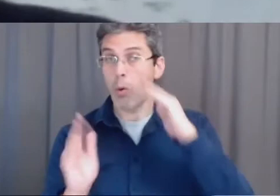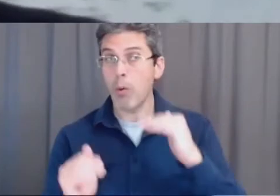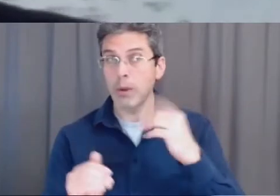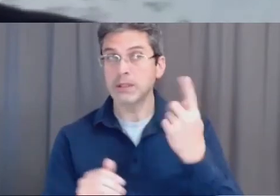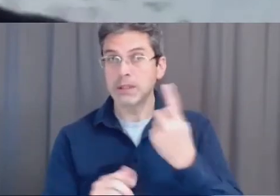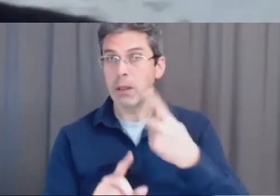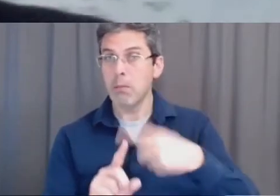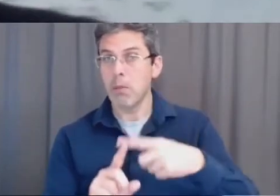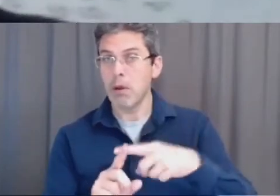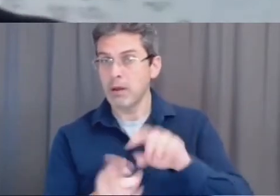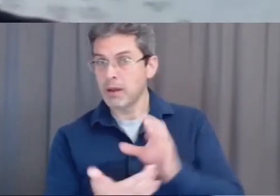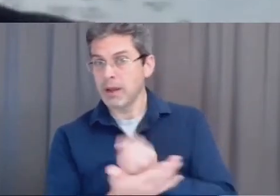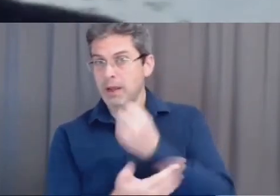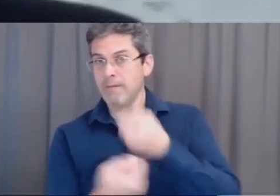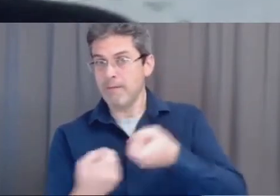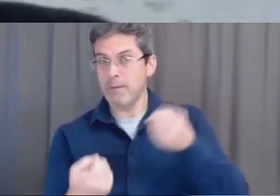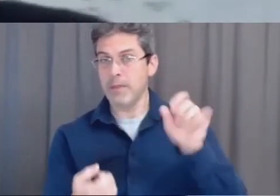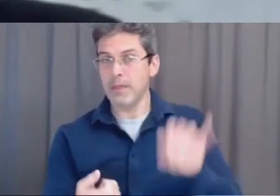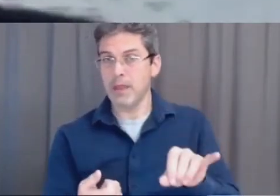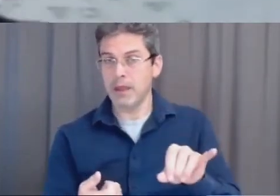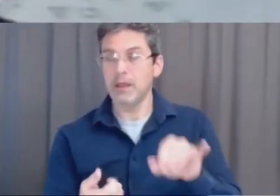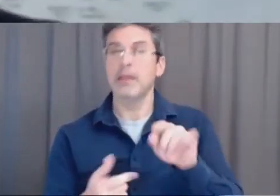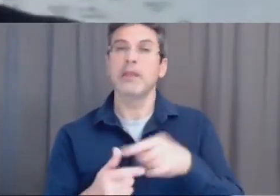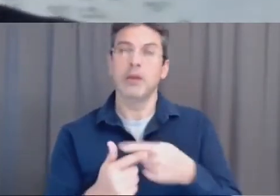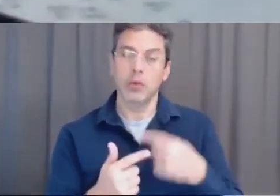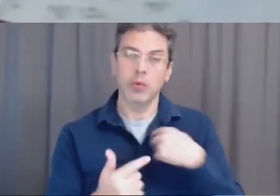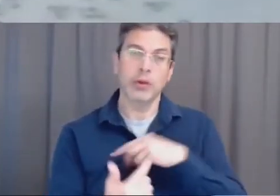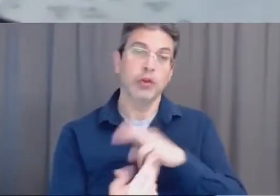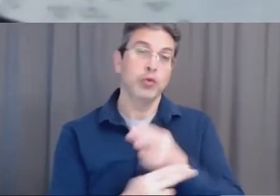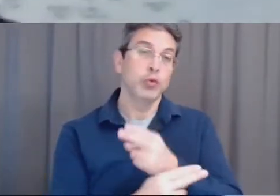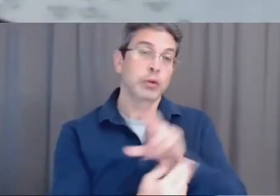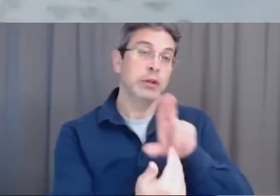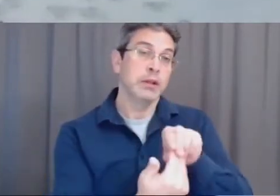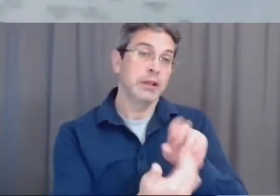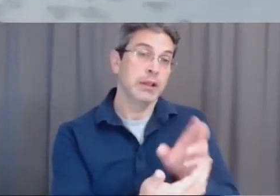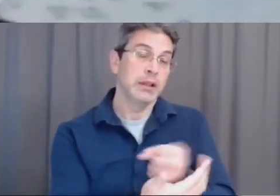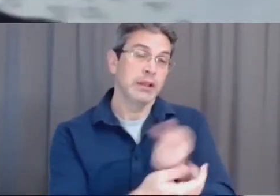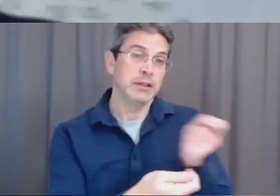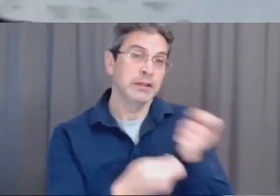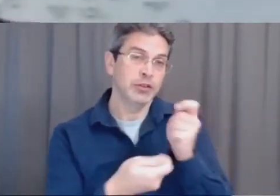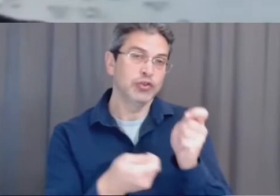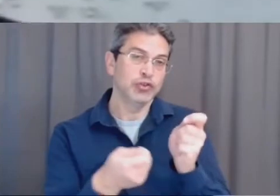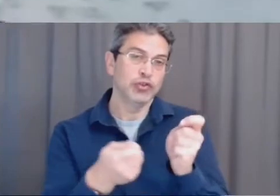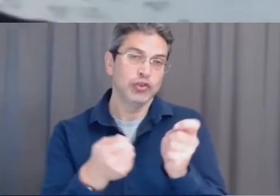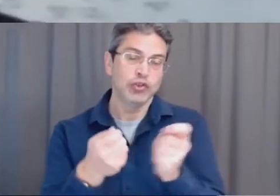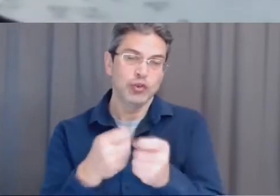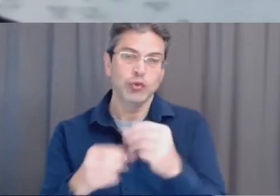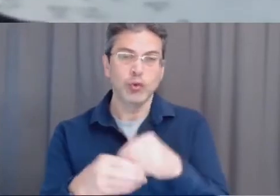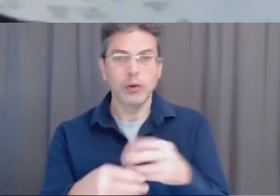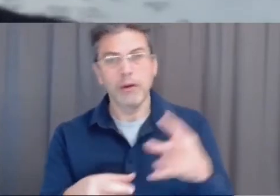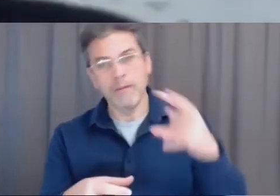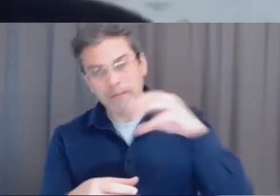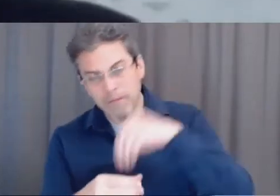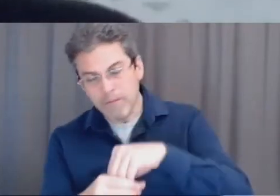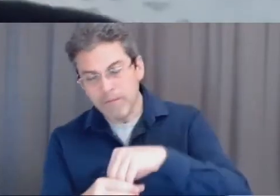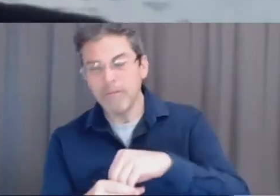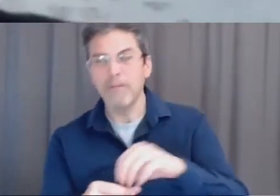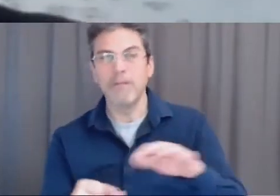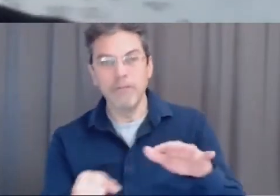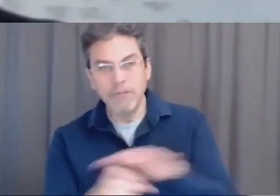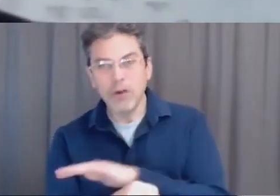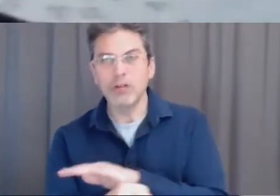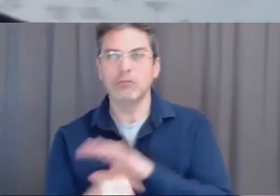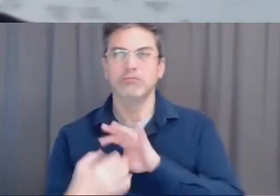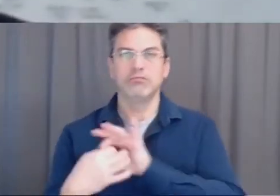and that it can be, you know, it can be again used as leverage for bringing China into the fold of multilateralism. Hopefully, some